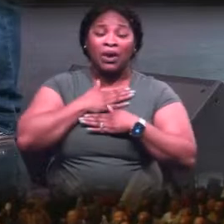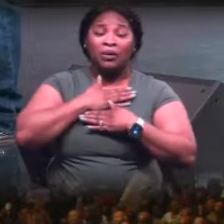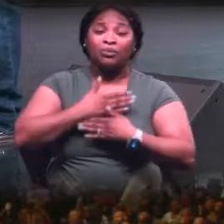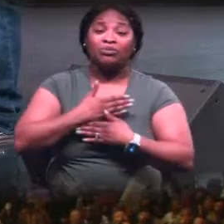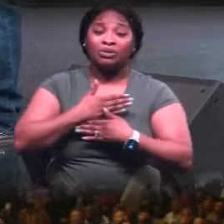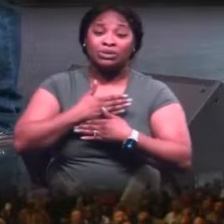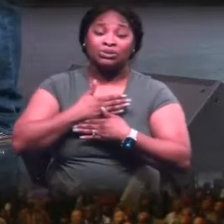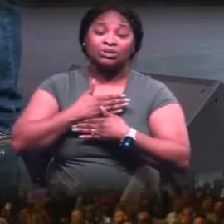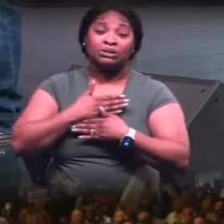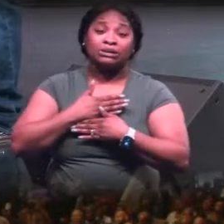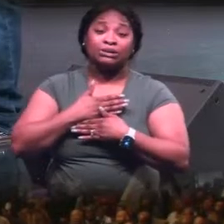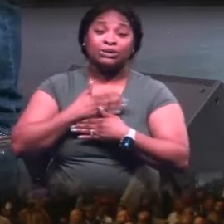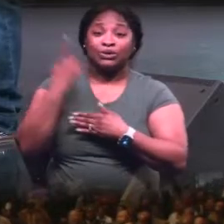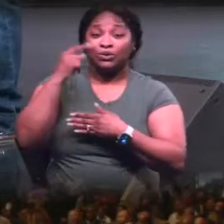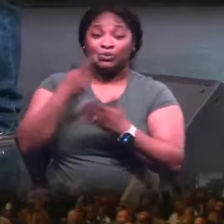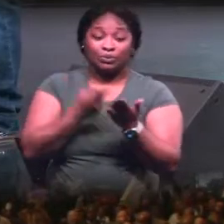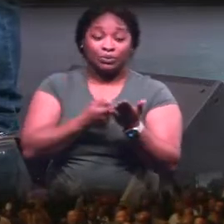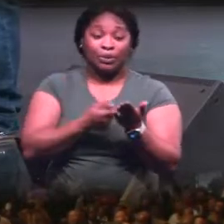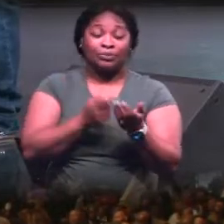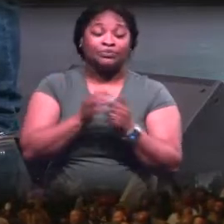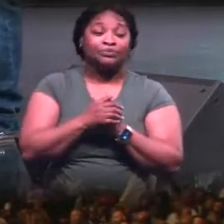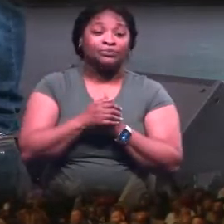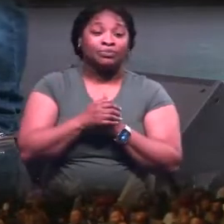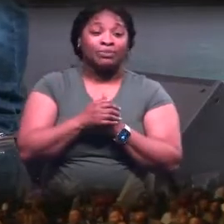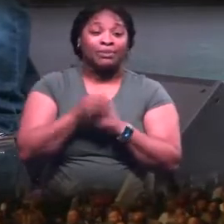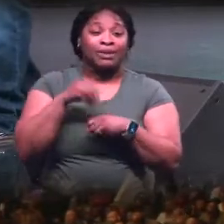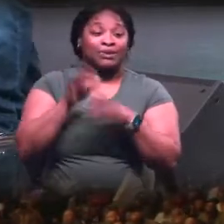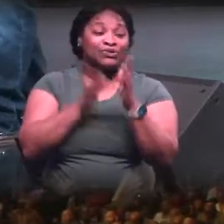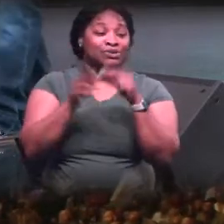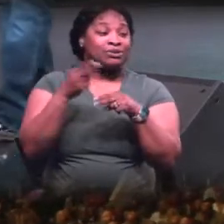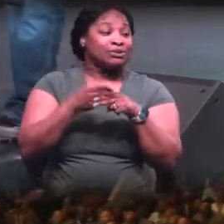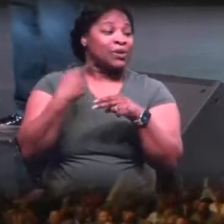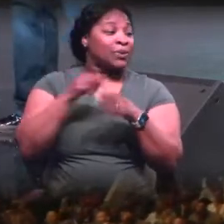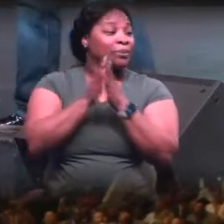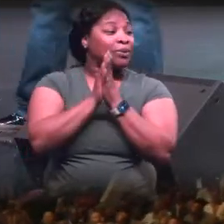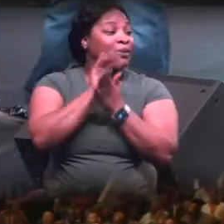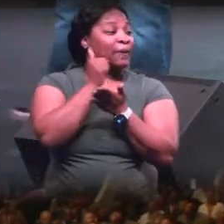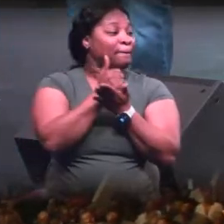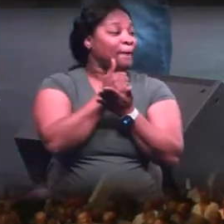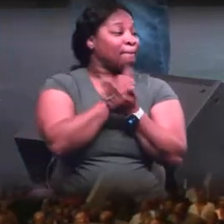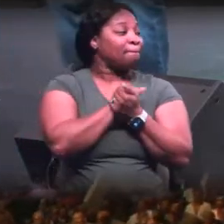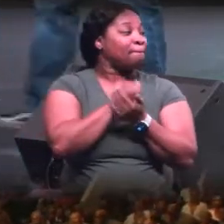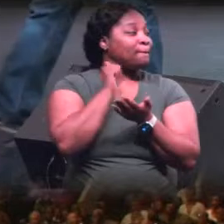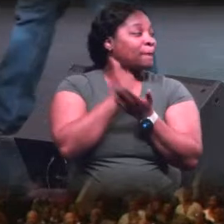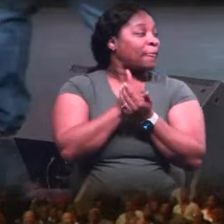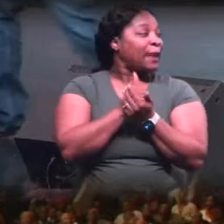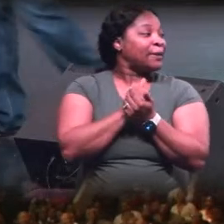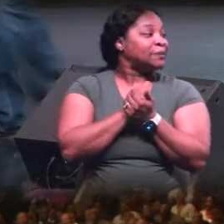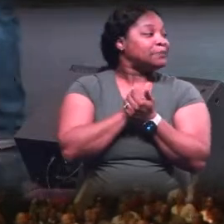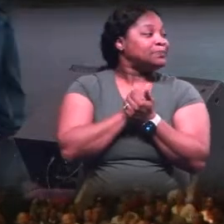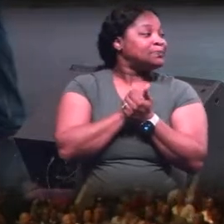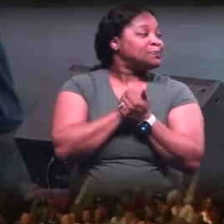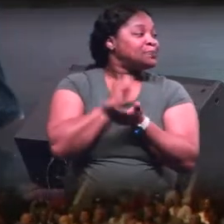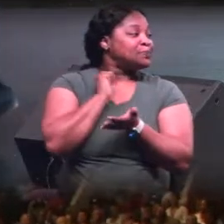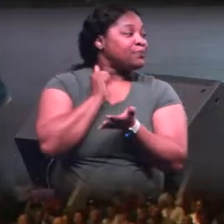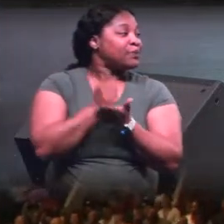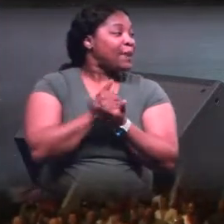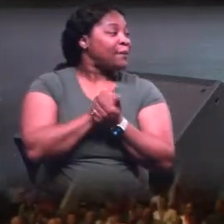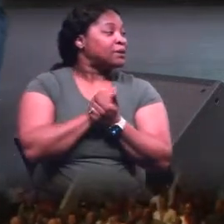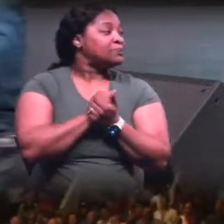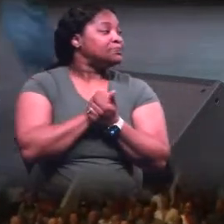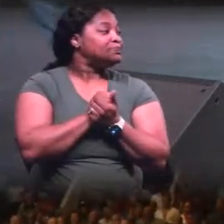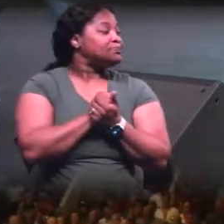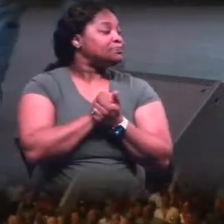accorded therein. In Jesus' name we pray. Amen. Amen. And